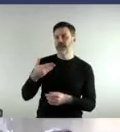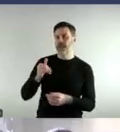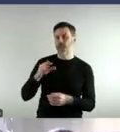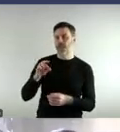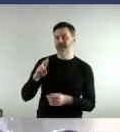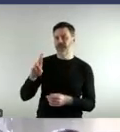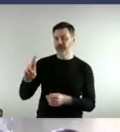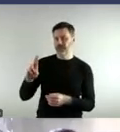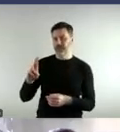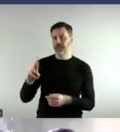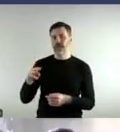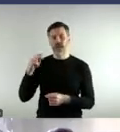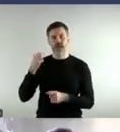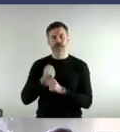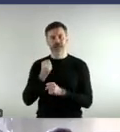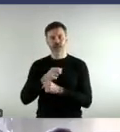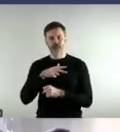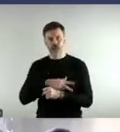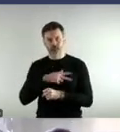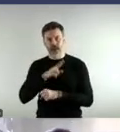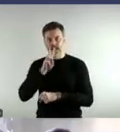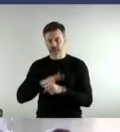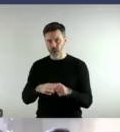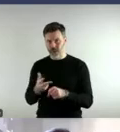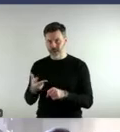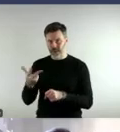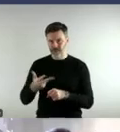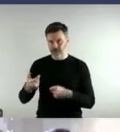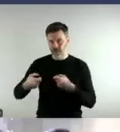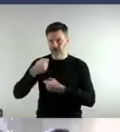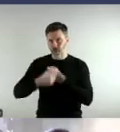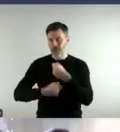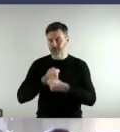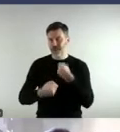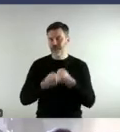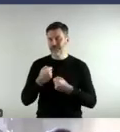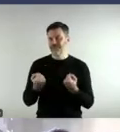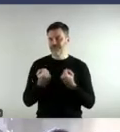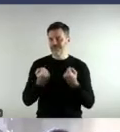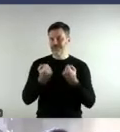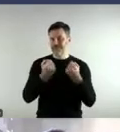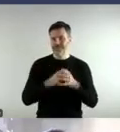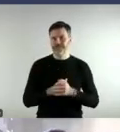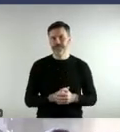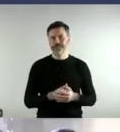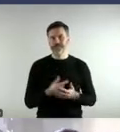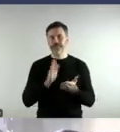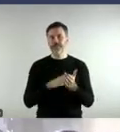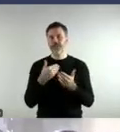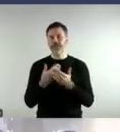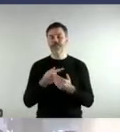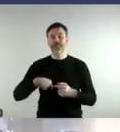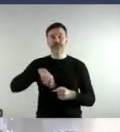with the municipal social aid center, with the police. So in this collaboration, here we